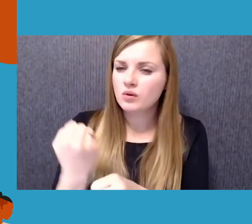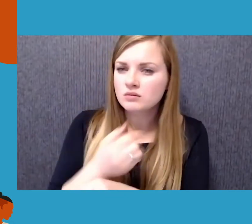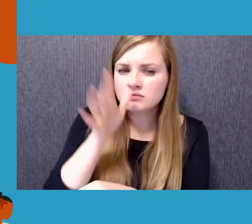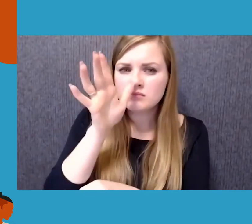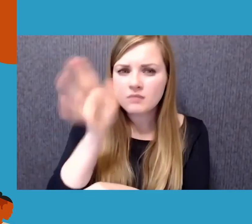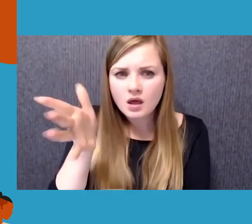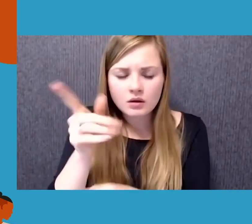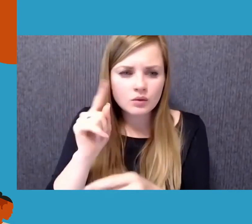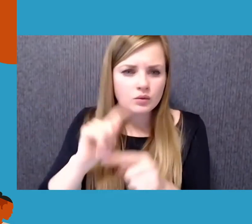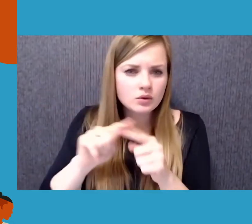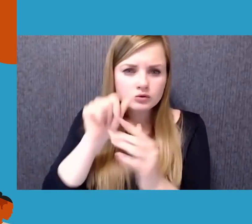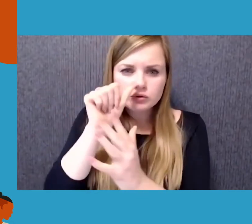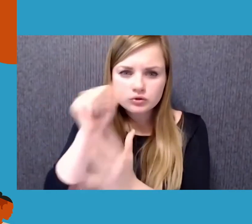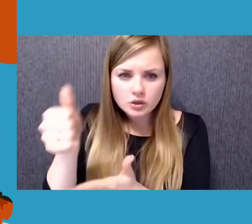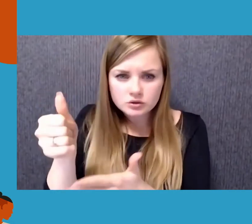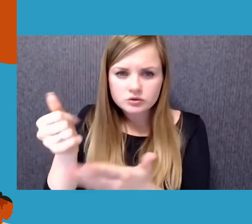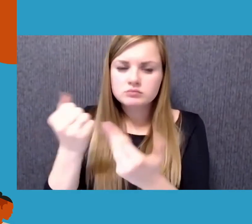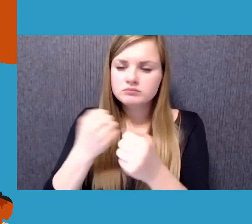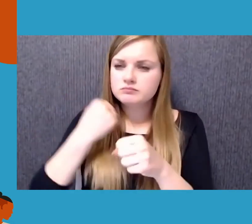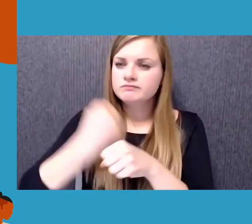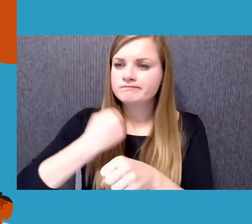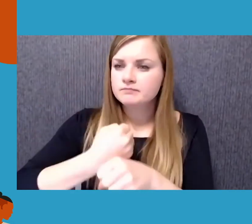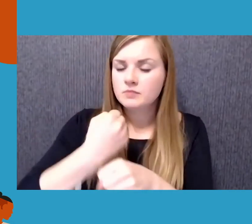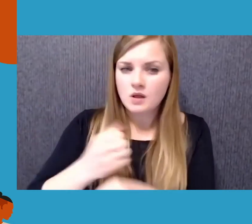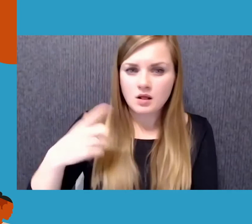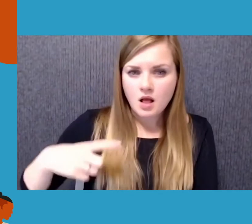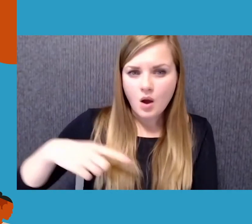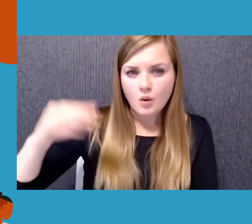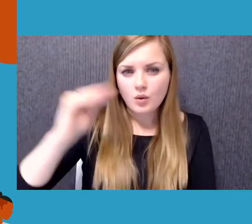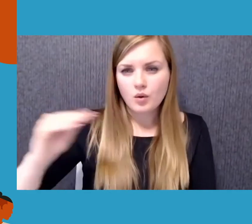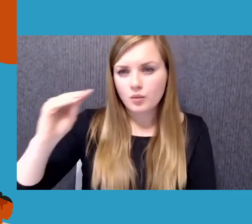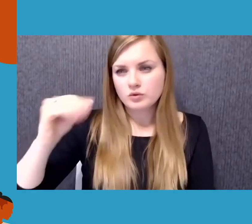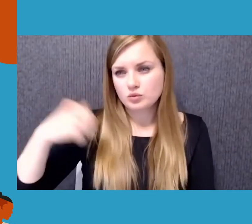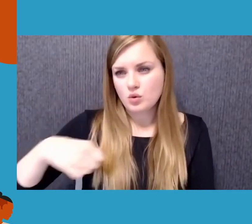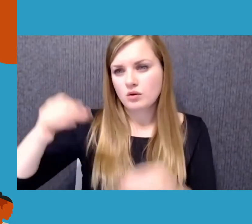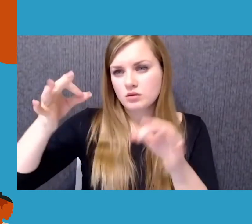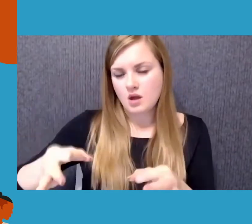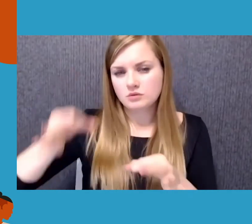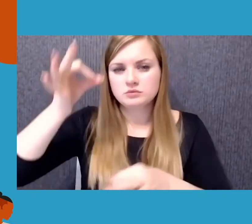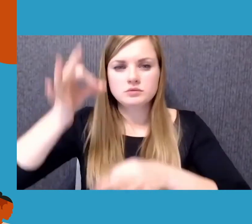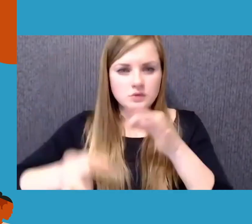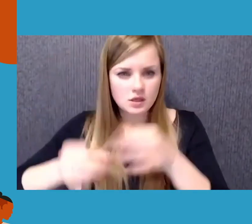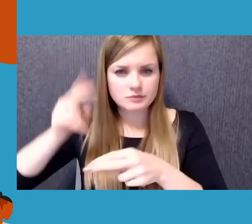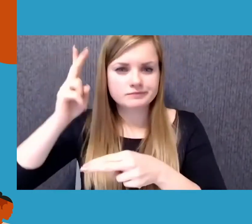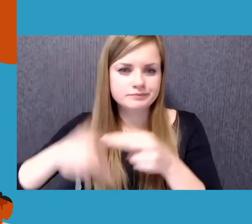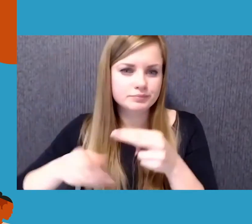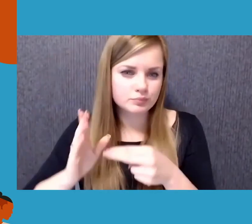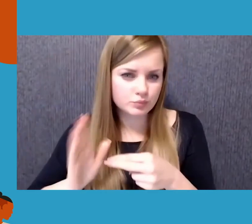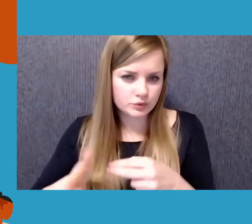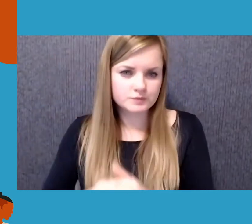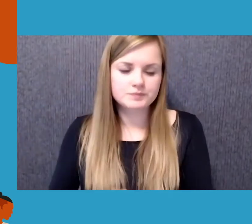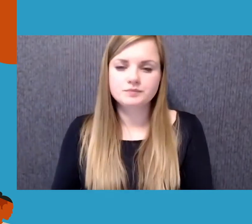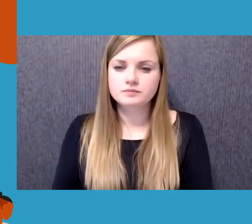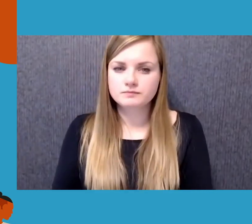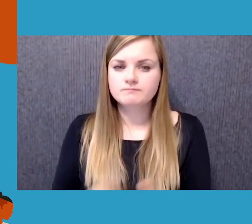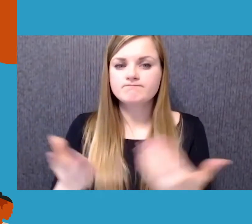rulings, and I was very sad about the fact that I had to take so much effort to get